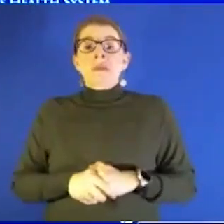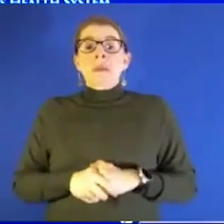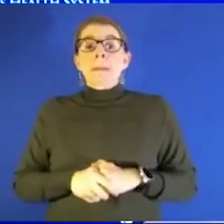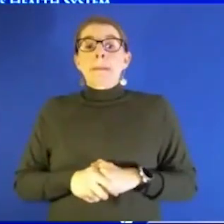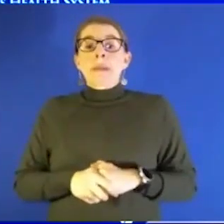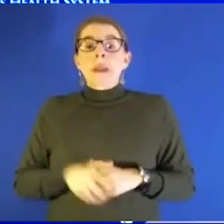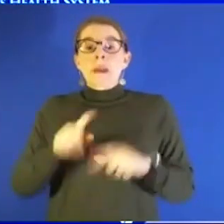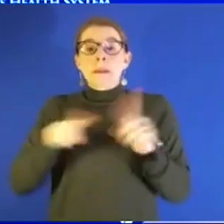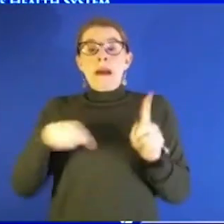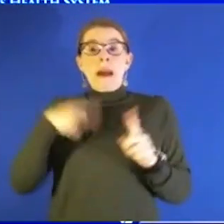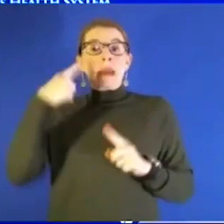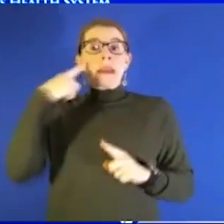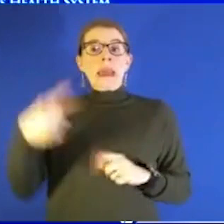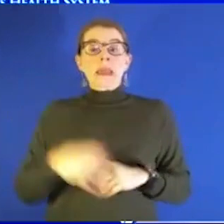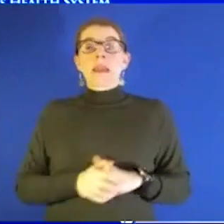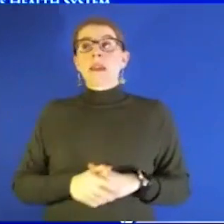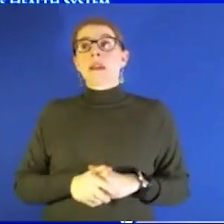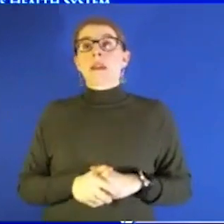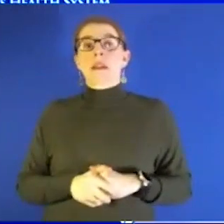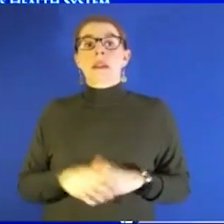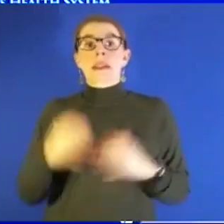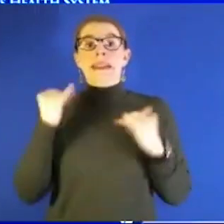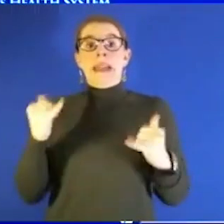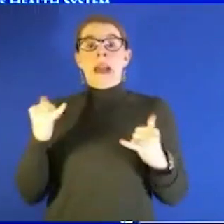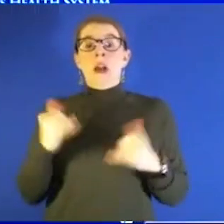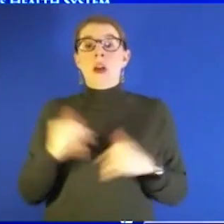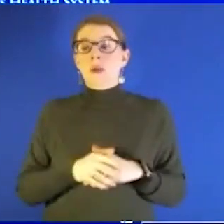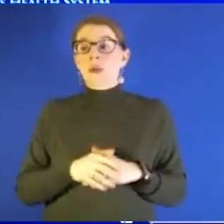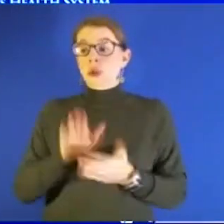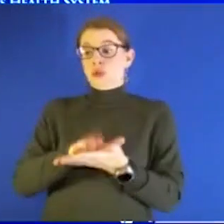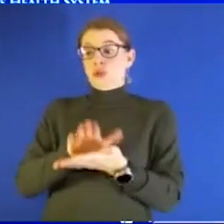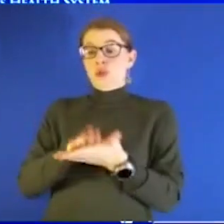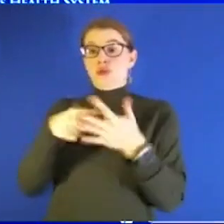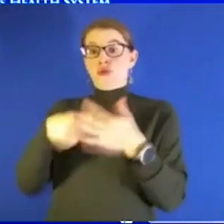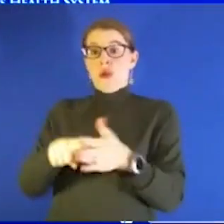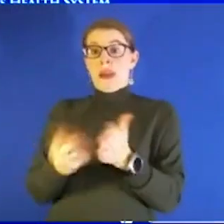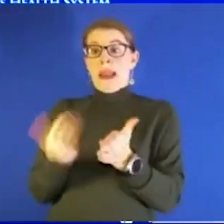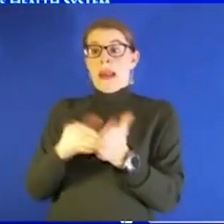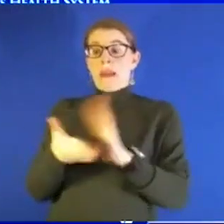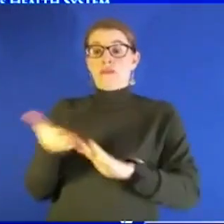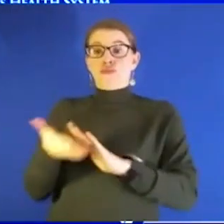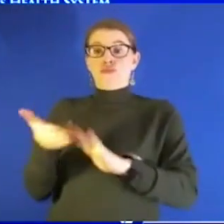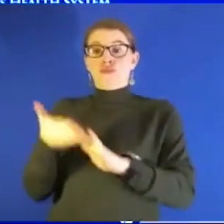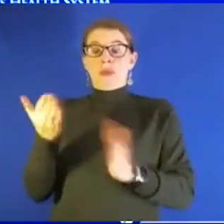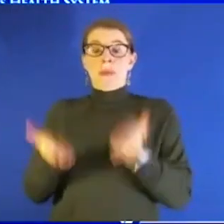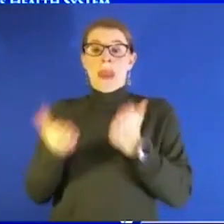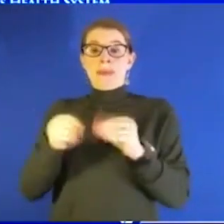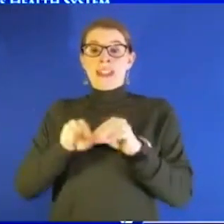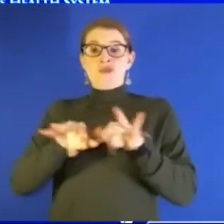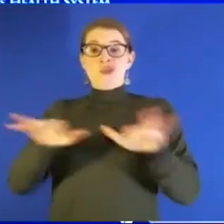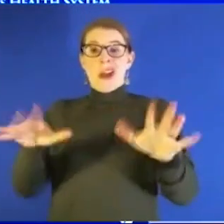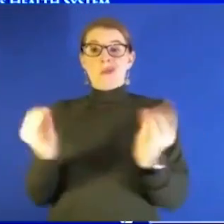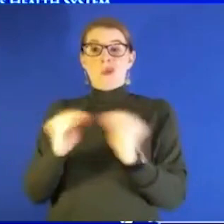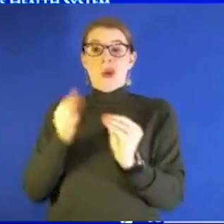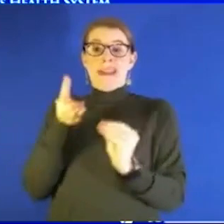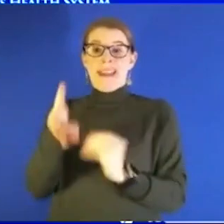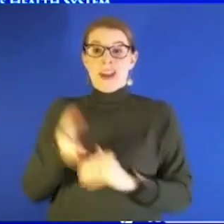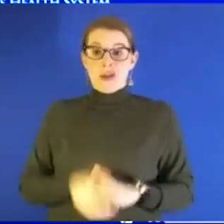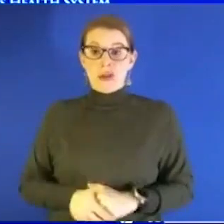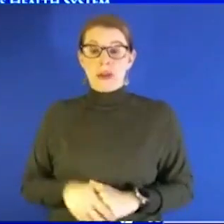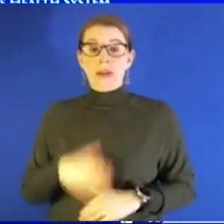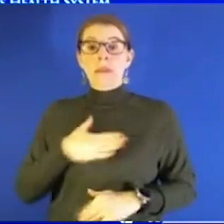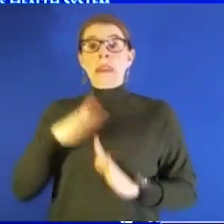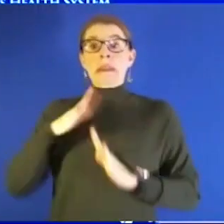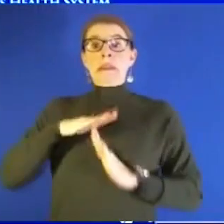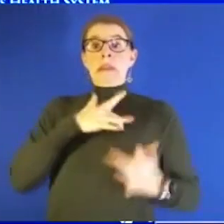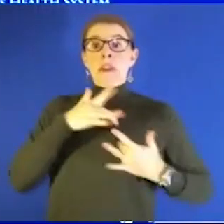it to now where we have to see schools starting again, and there could be a lot of spread there. My real major concern for that is all